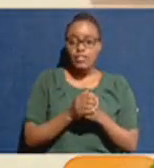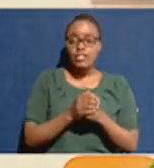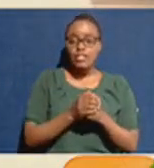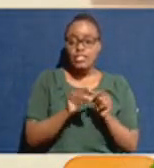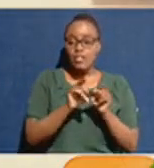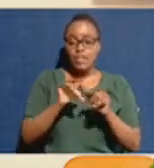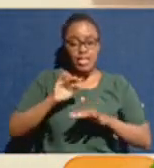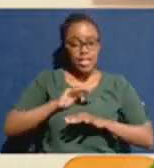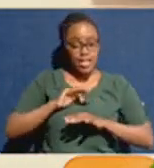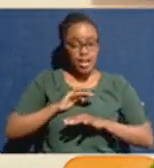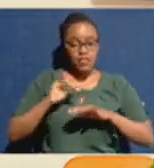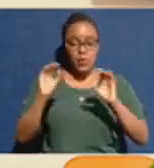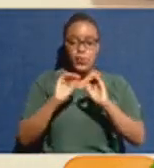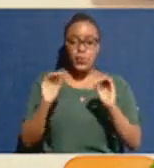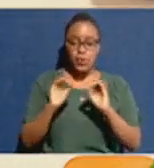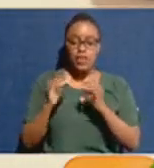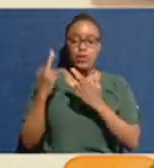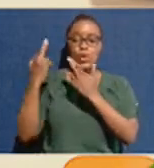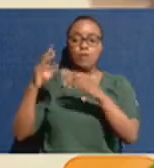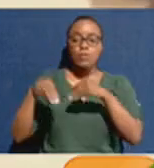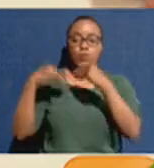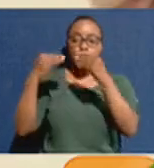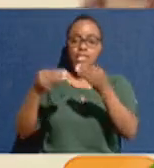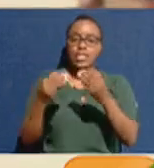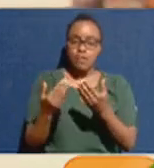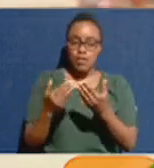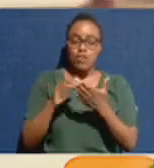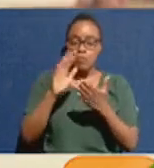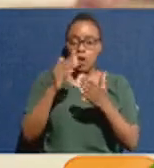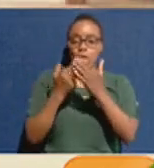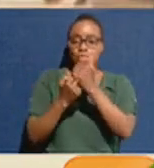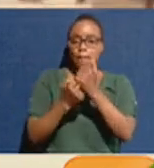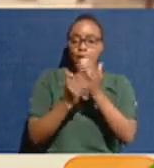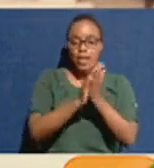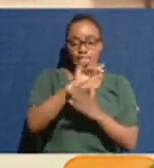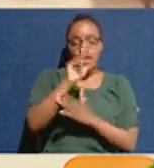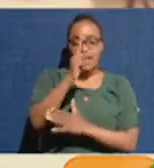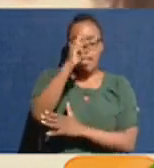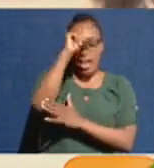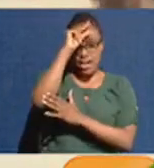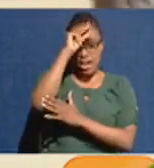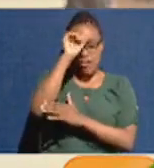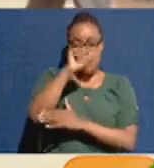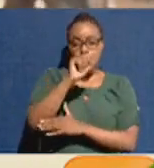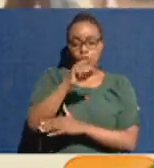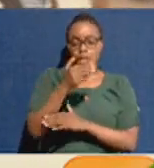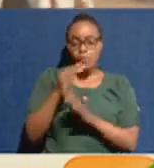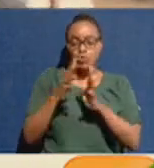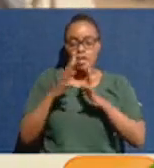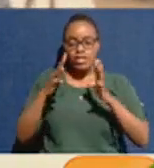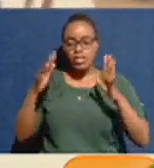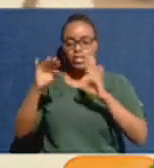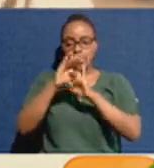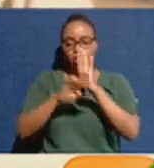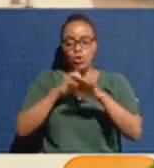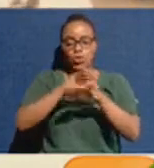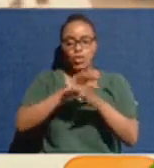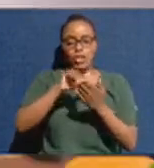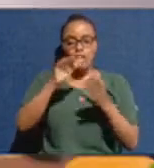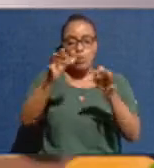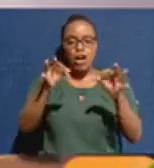never enough, and we hope to be able to work with our other partners and the government of Kenya to expand that program to reach more families in the